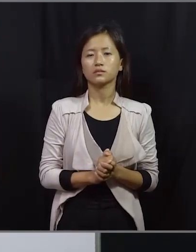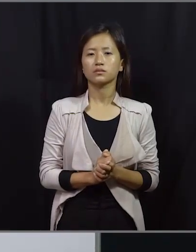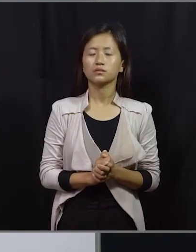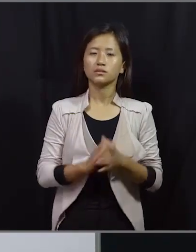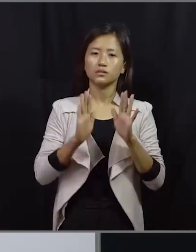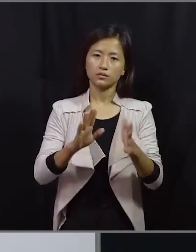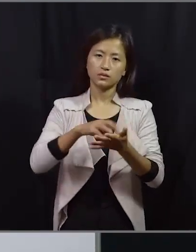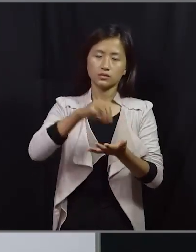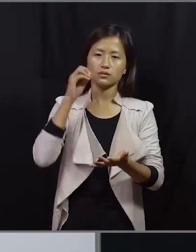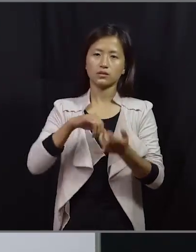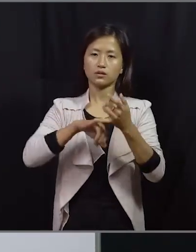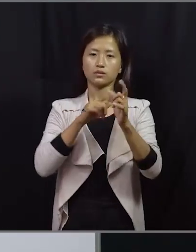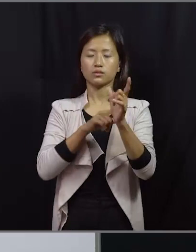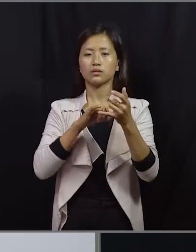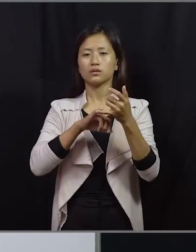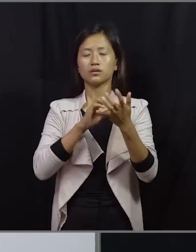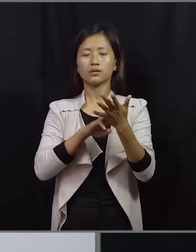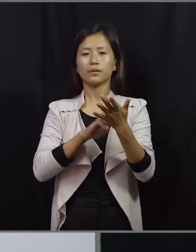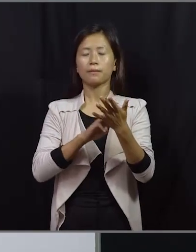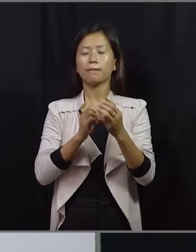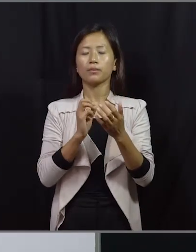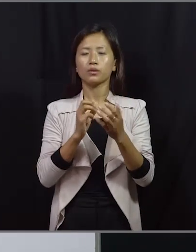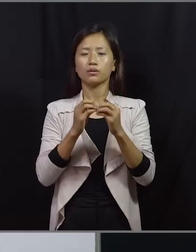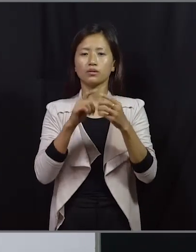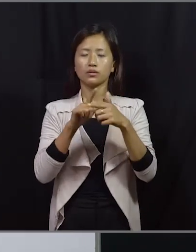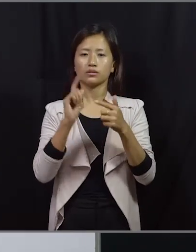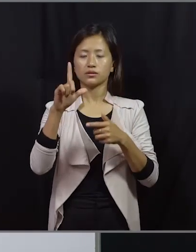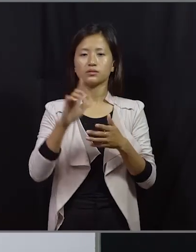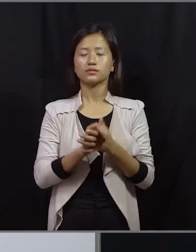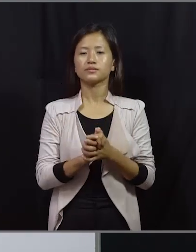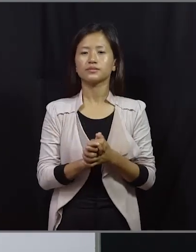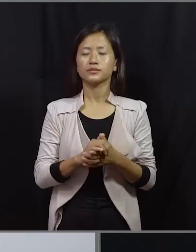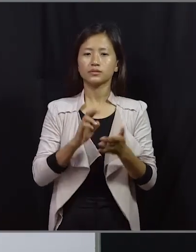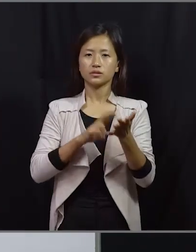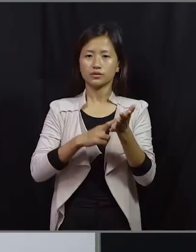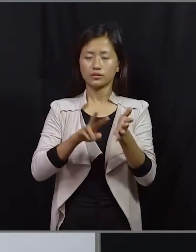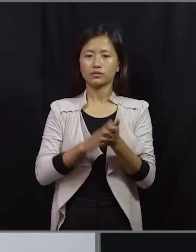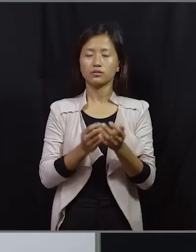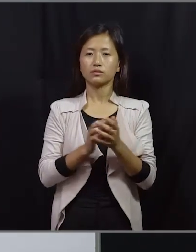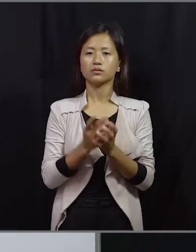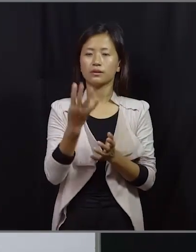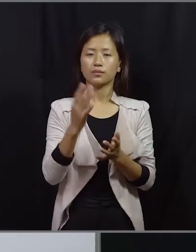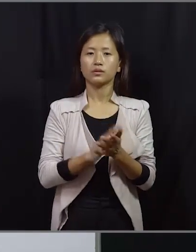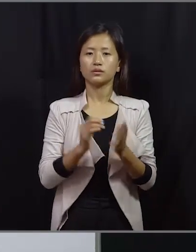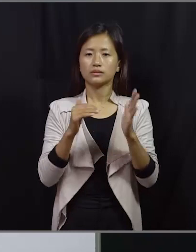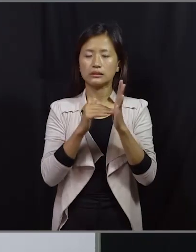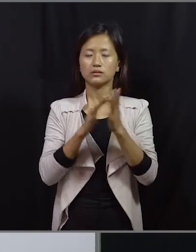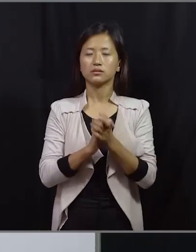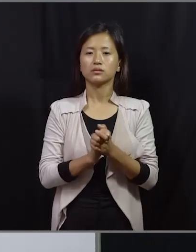we have learned these symbols N for natural numbers and Z